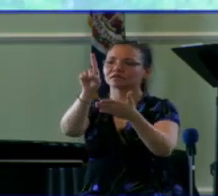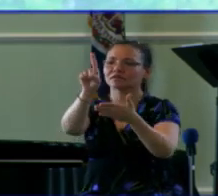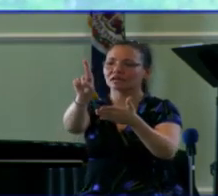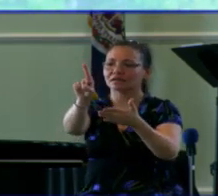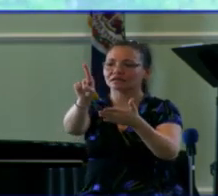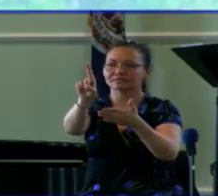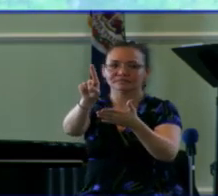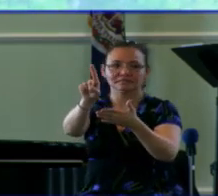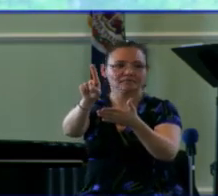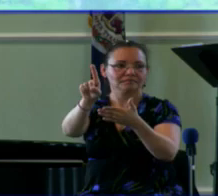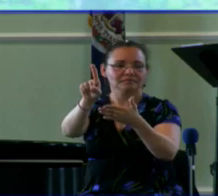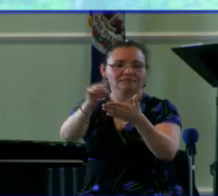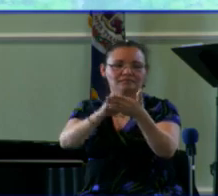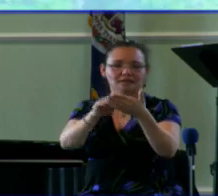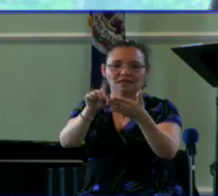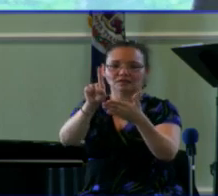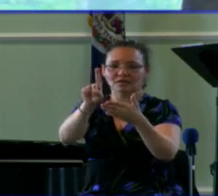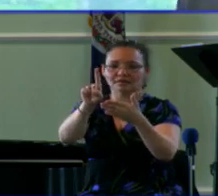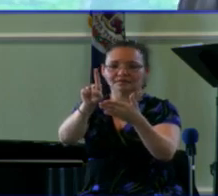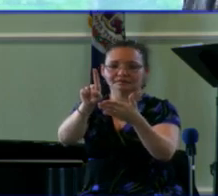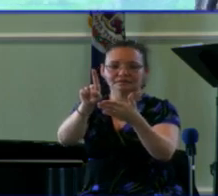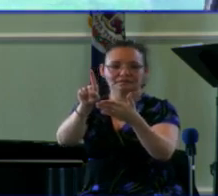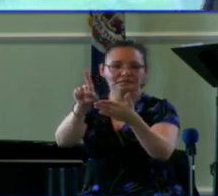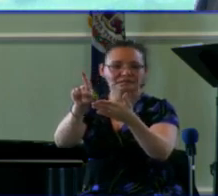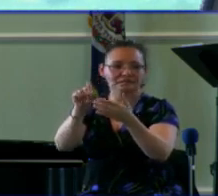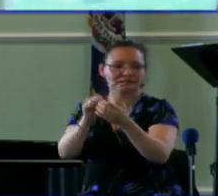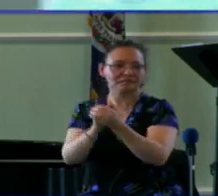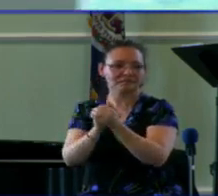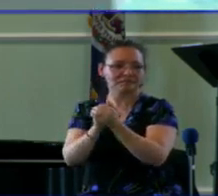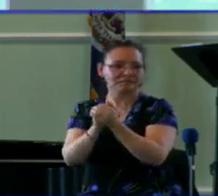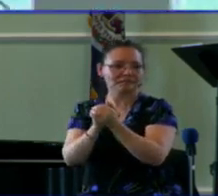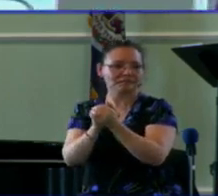1. Psalm 19, verse 1.